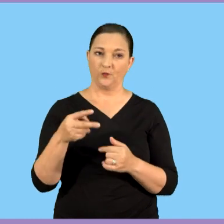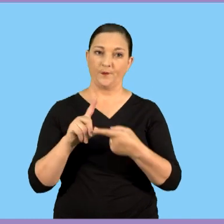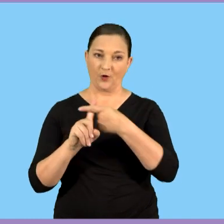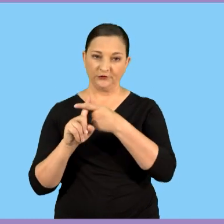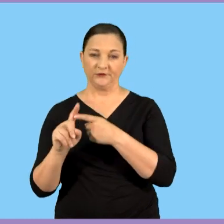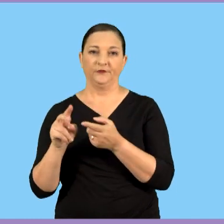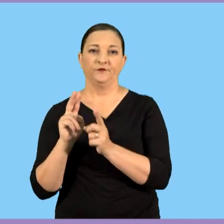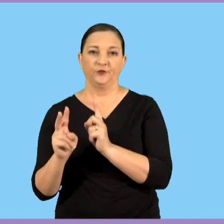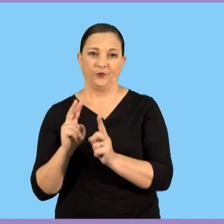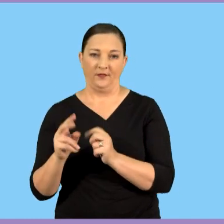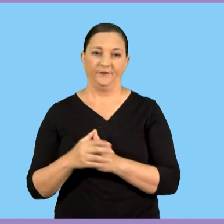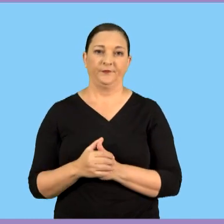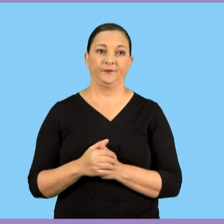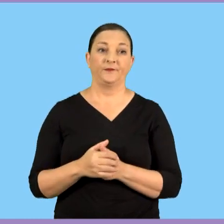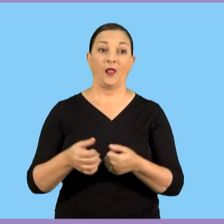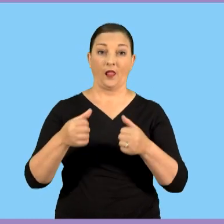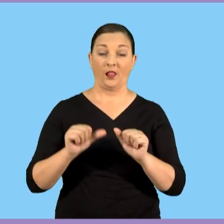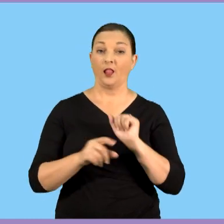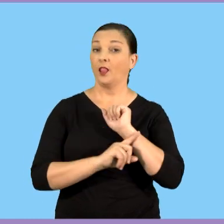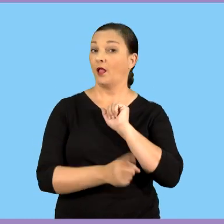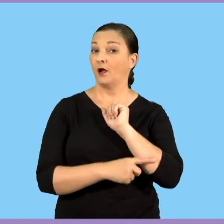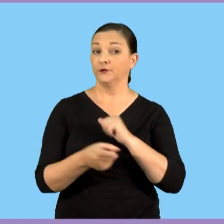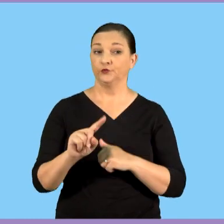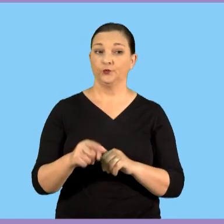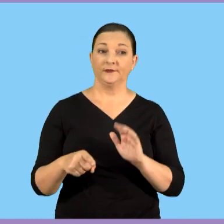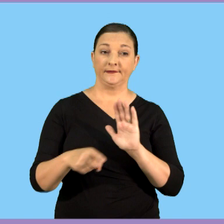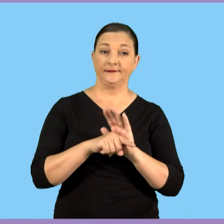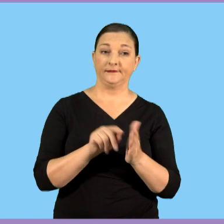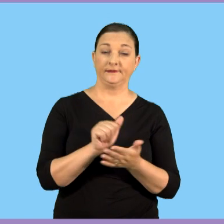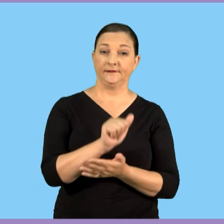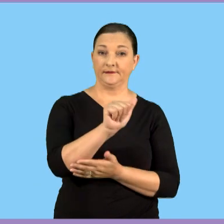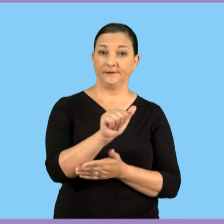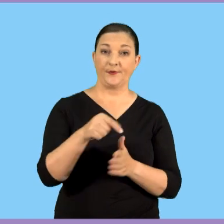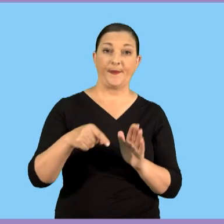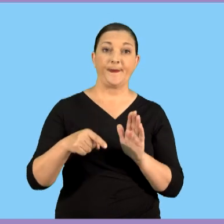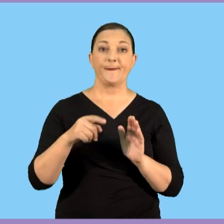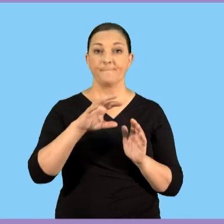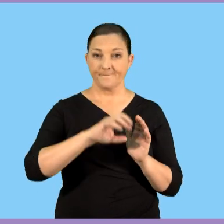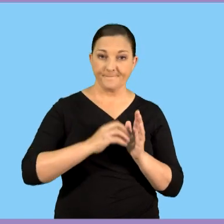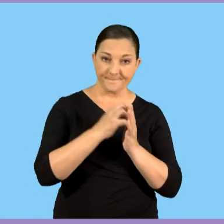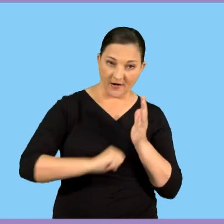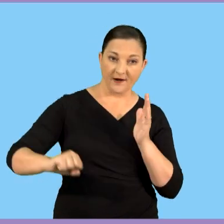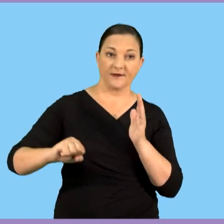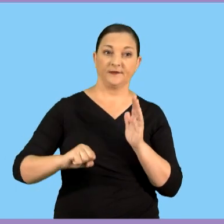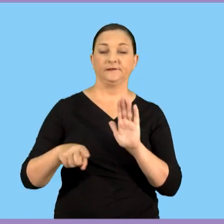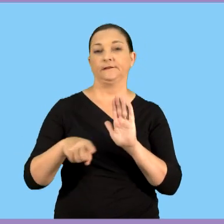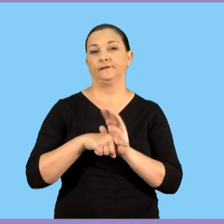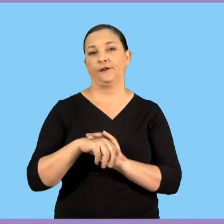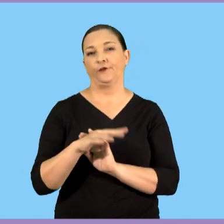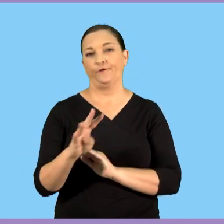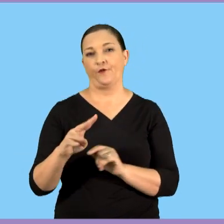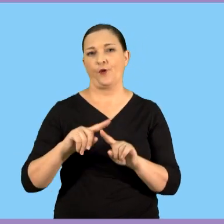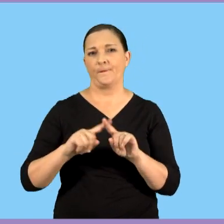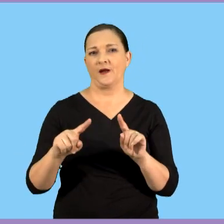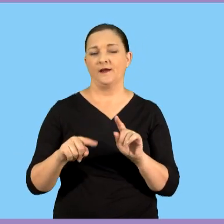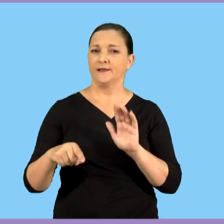positive 12. And the last one is negative 16 minus negative 4. Negative 4